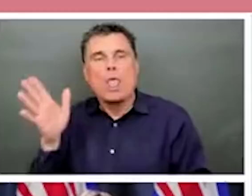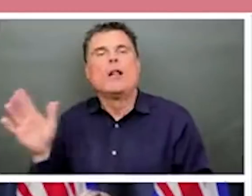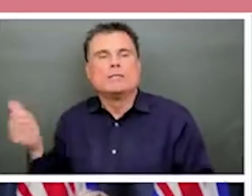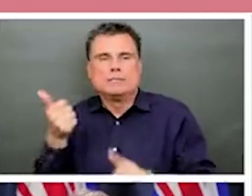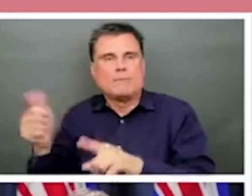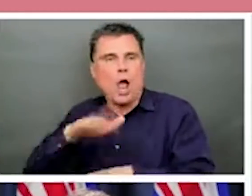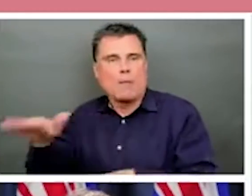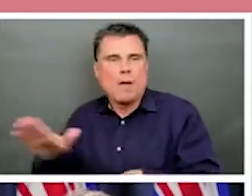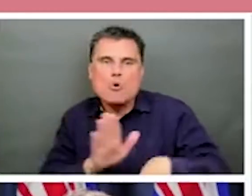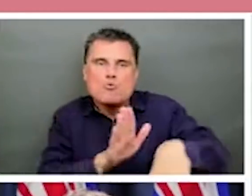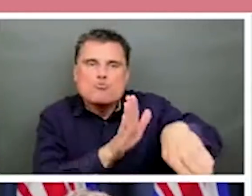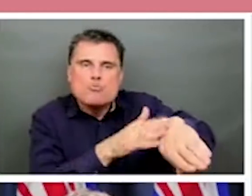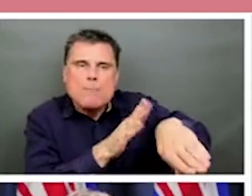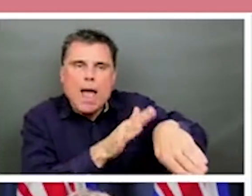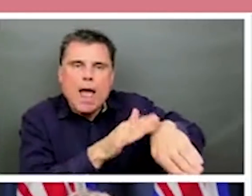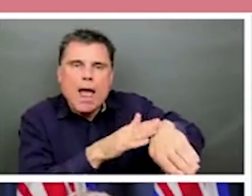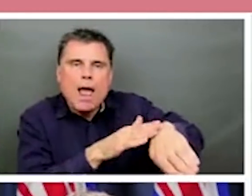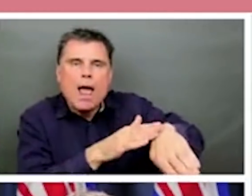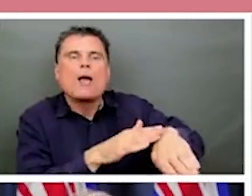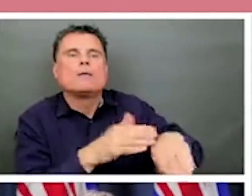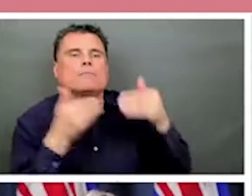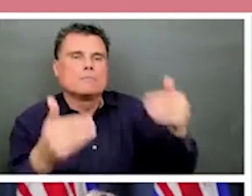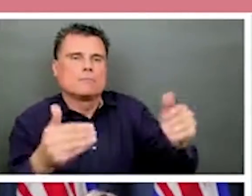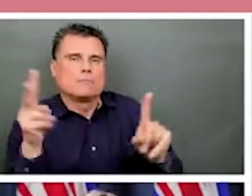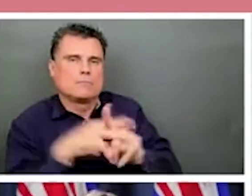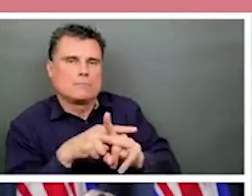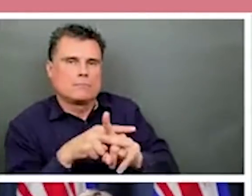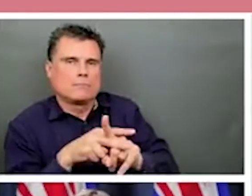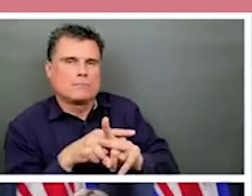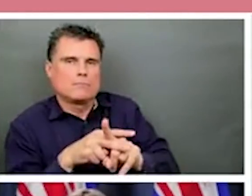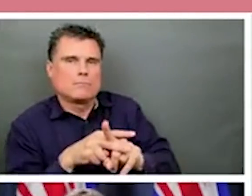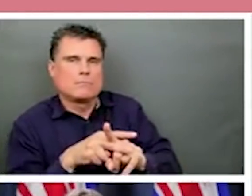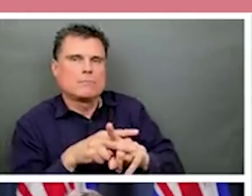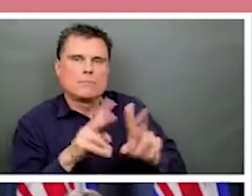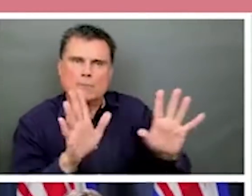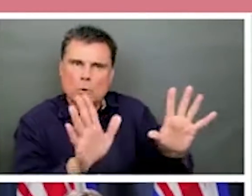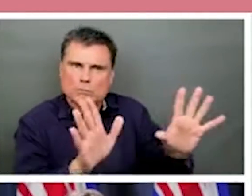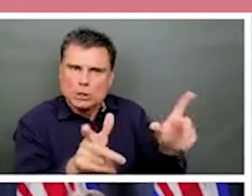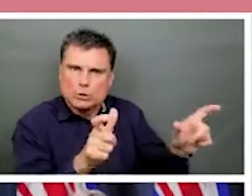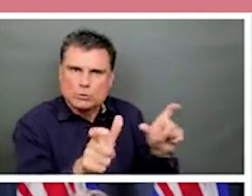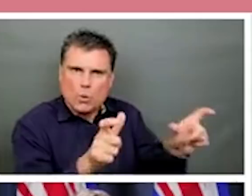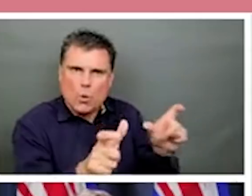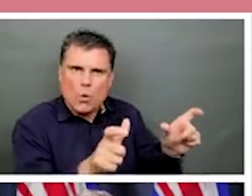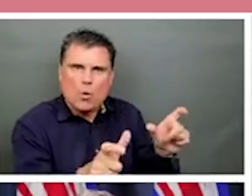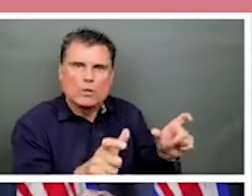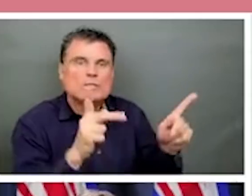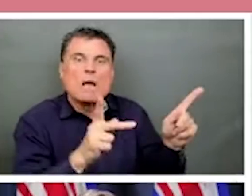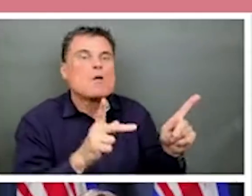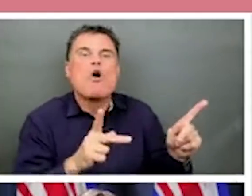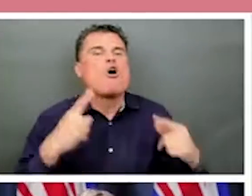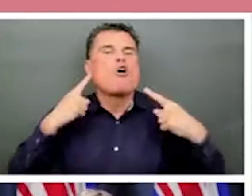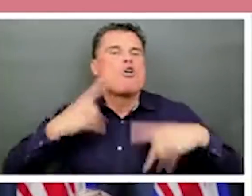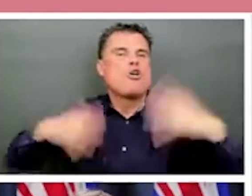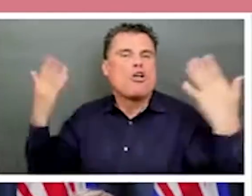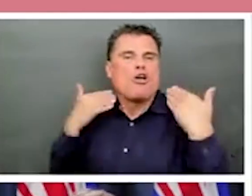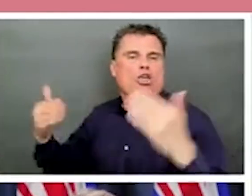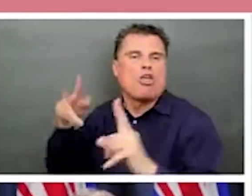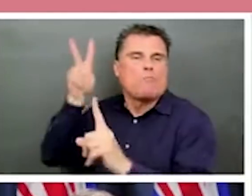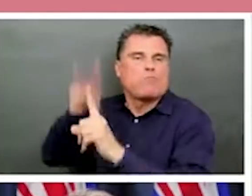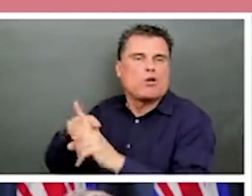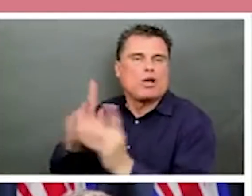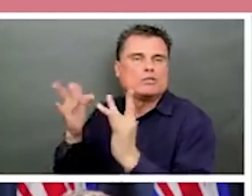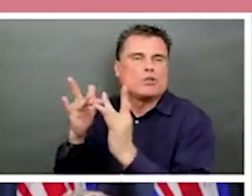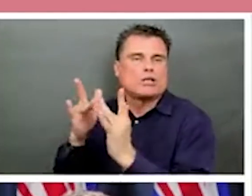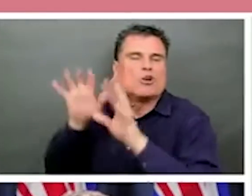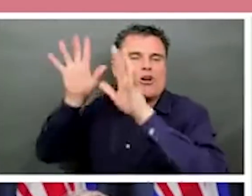have everyone scheduling at the same time. And then it will actually run our clinics. We will be using the same system in